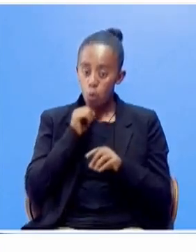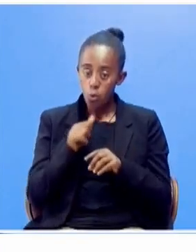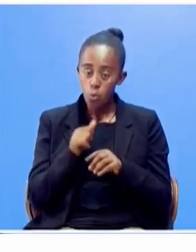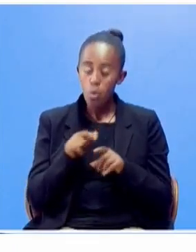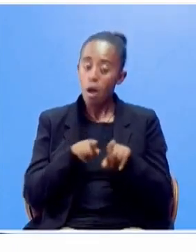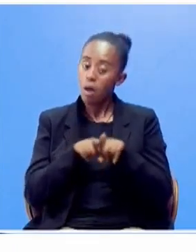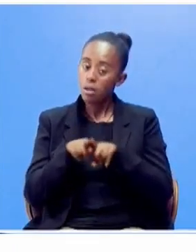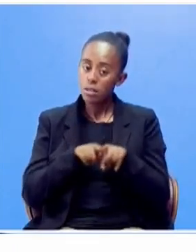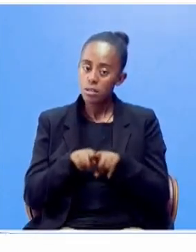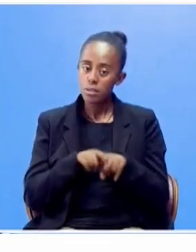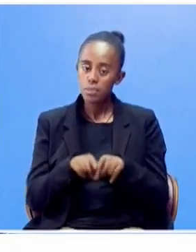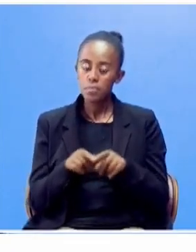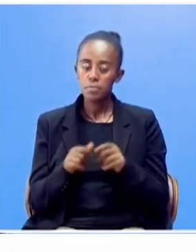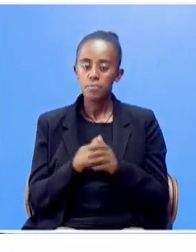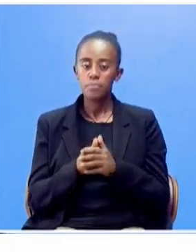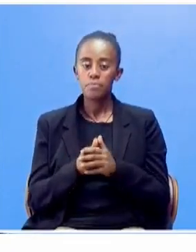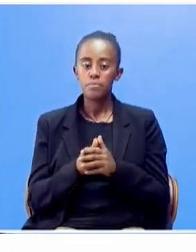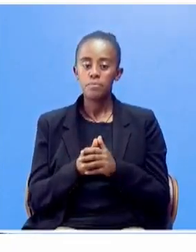agree.